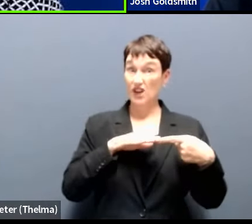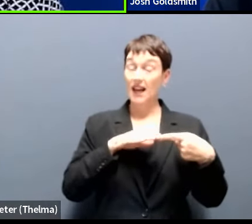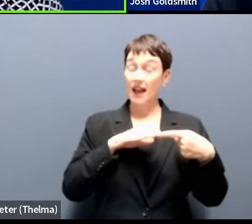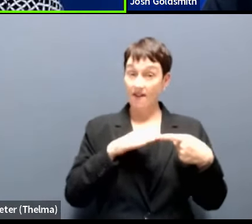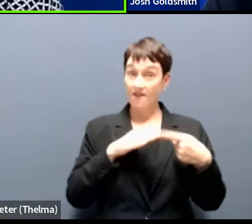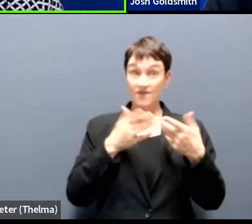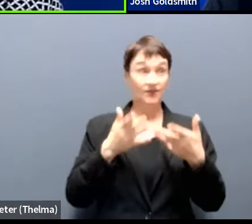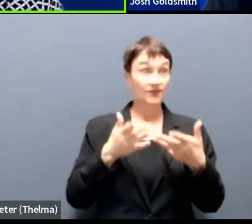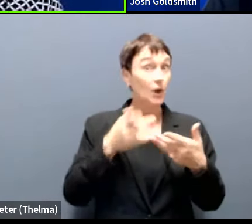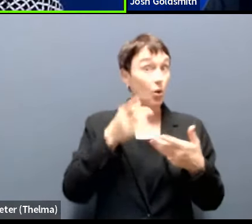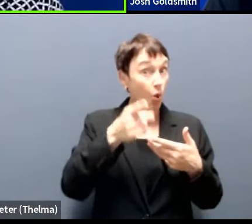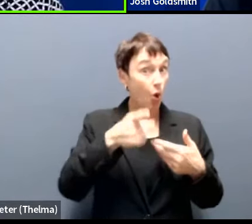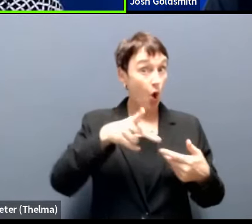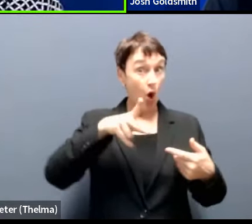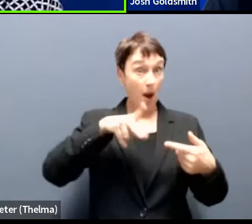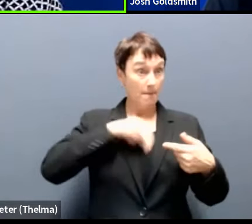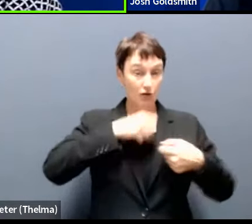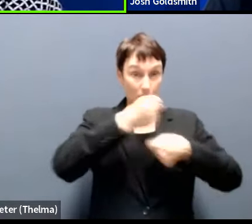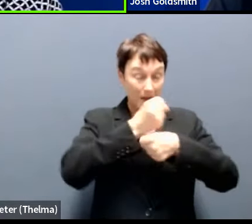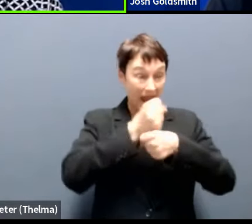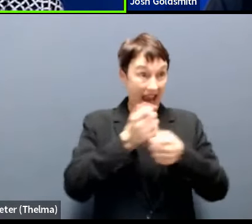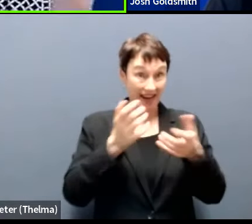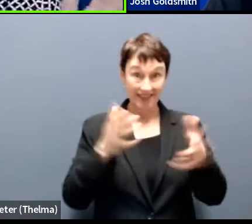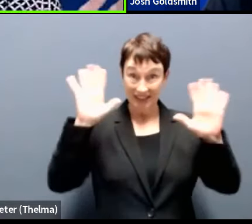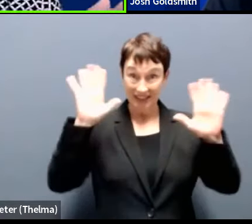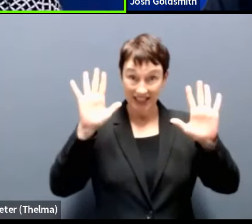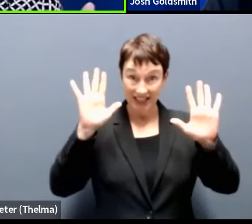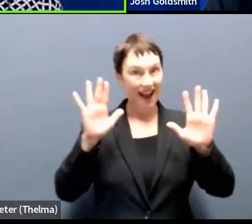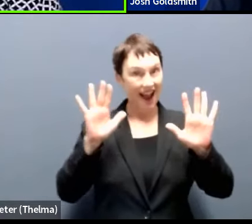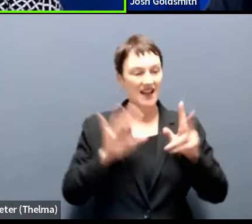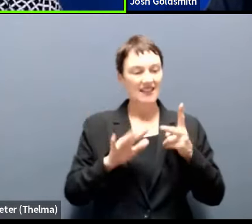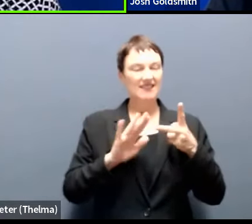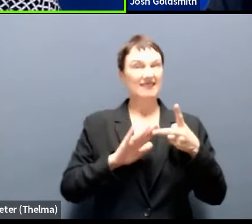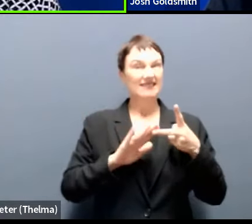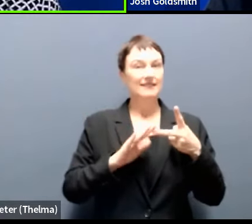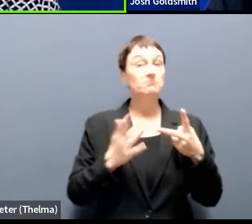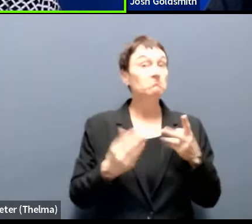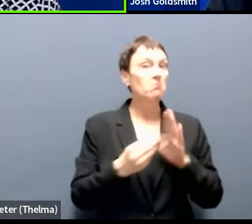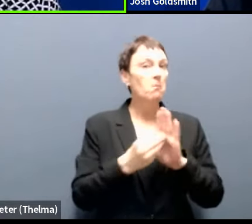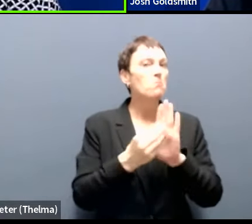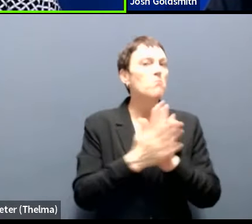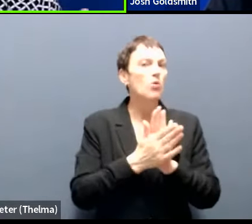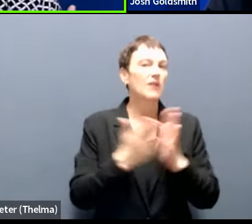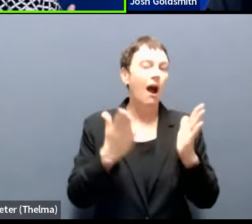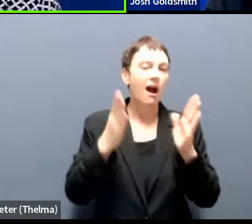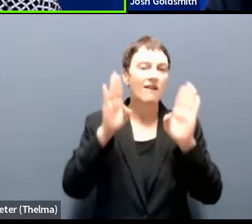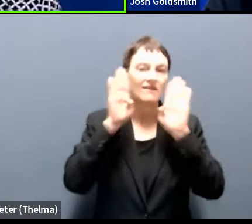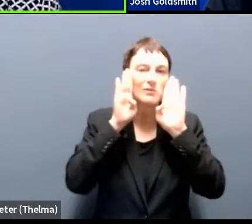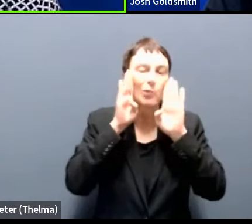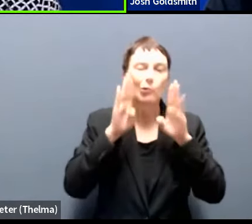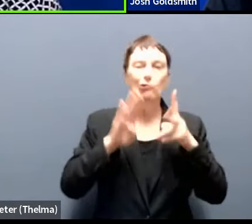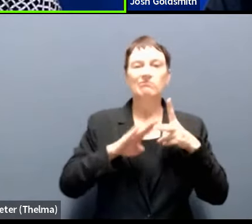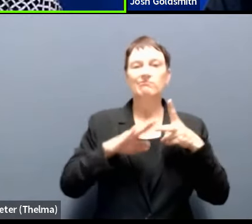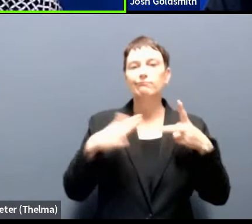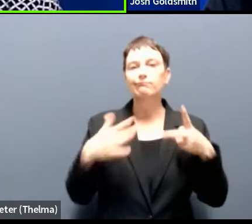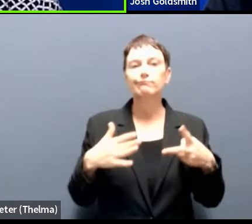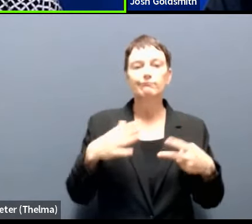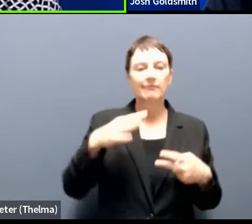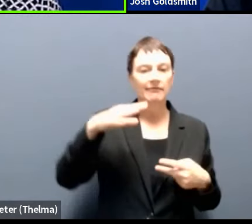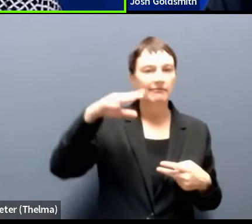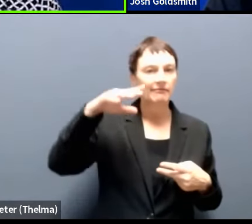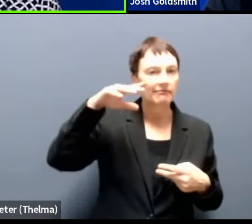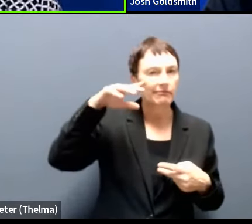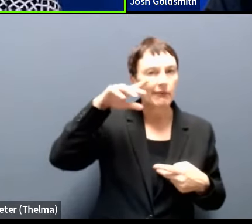you have it, post it on social media. Now, I should probably say, Josh, that people are not going to get their